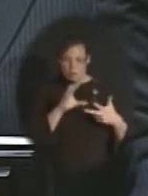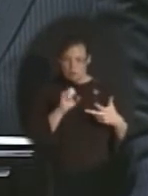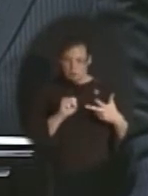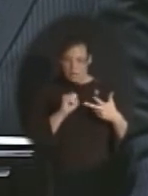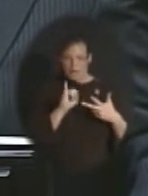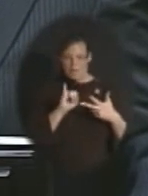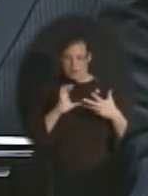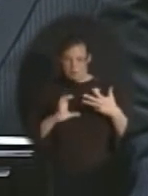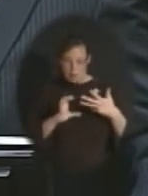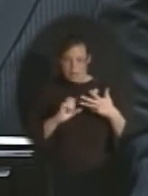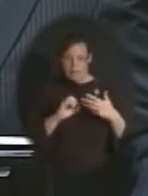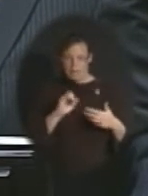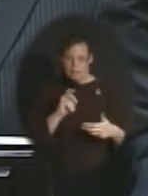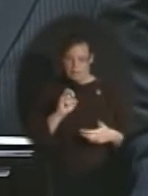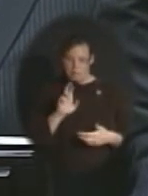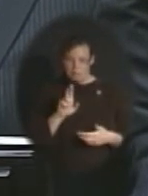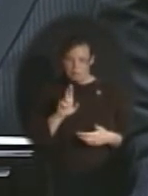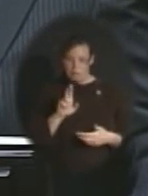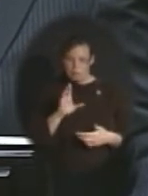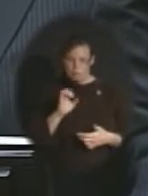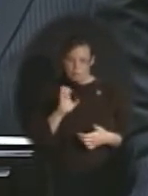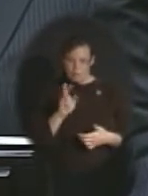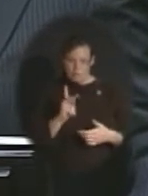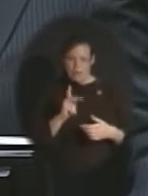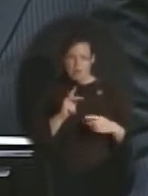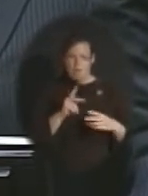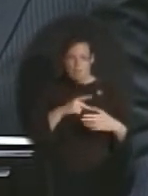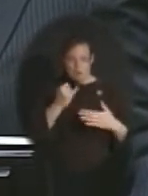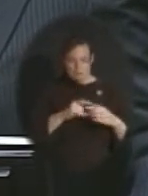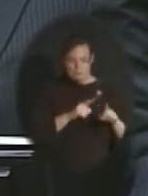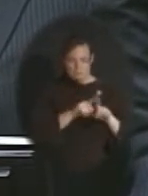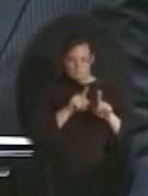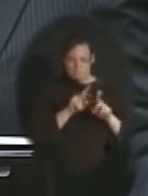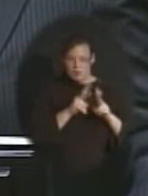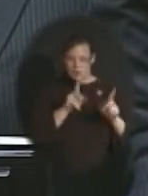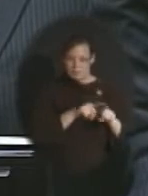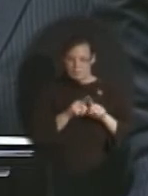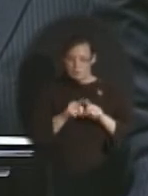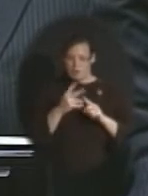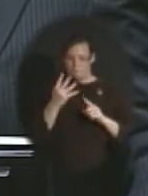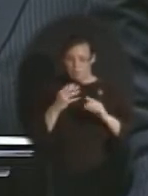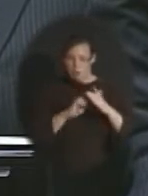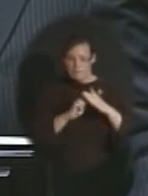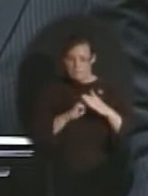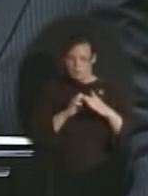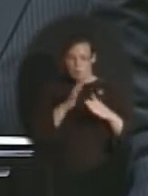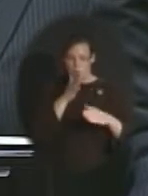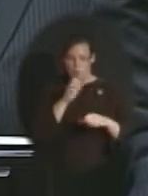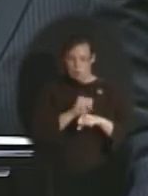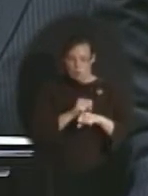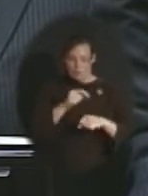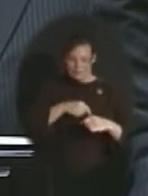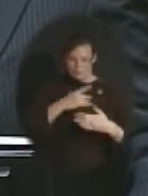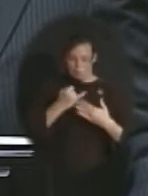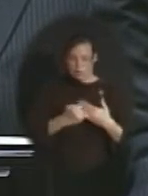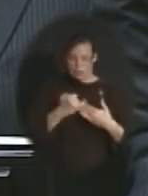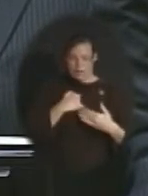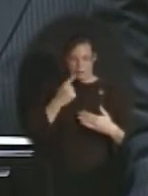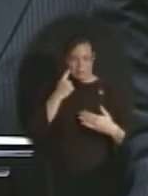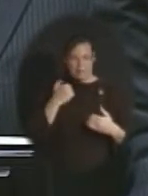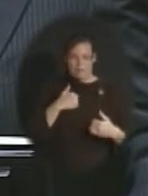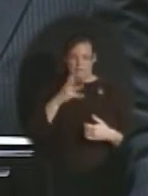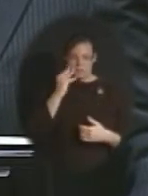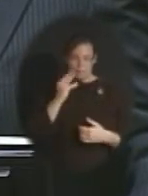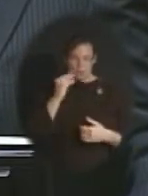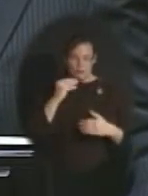Creek, both projects very similar to our 4 elementary school renovations that we're going to work on in this project. So I think they have